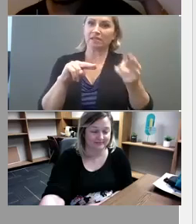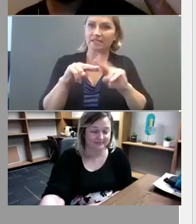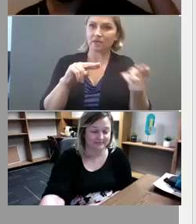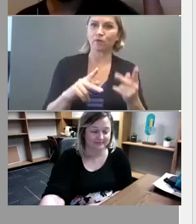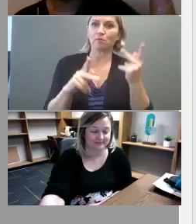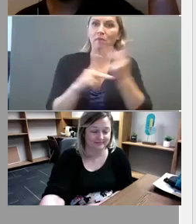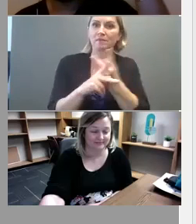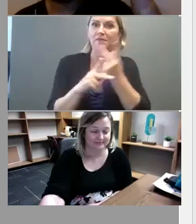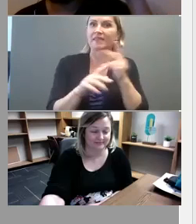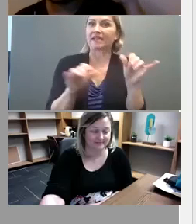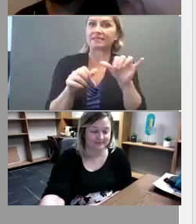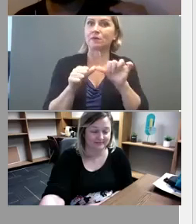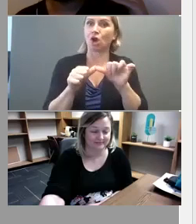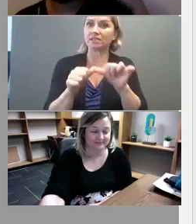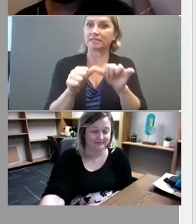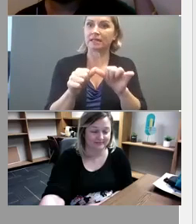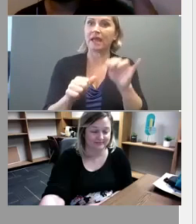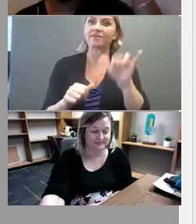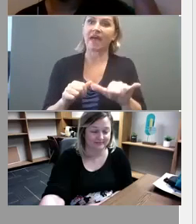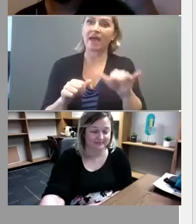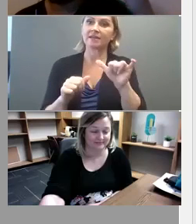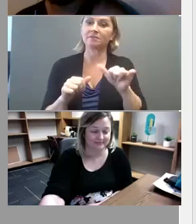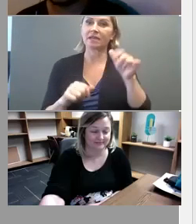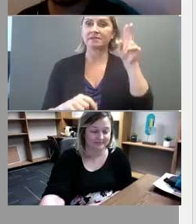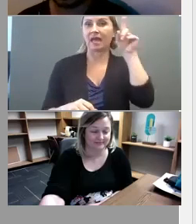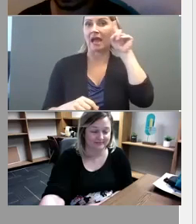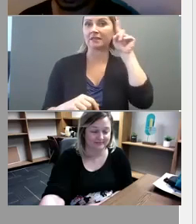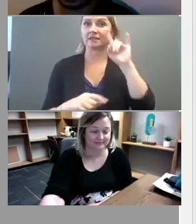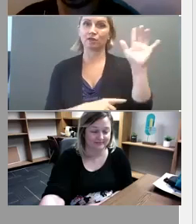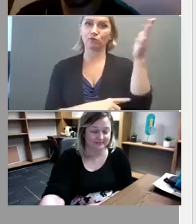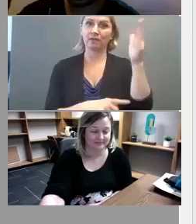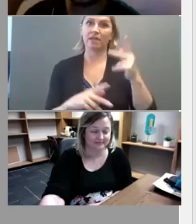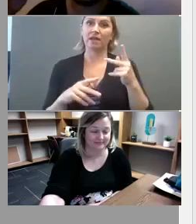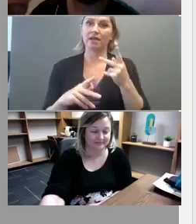same constant. And that basically becomes the height of the tree times the number of